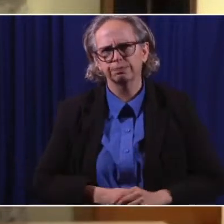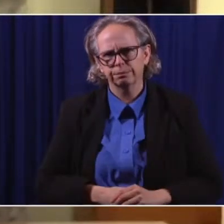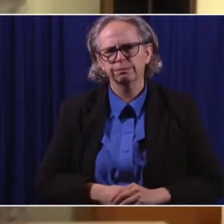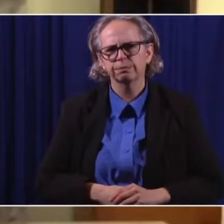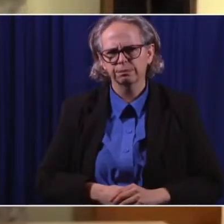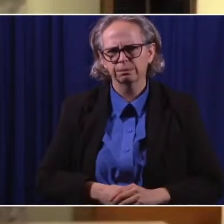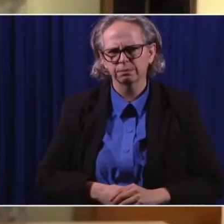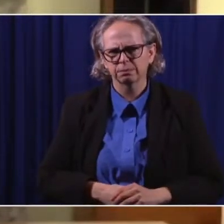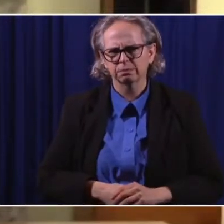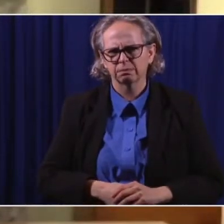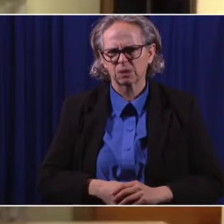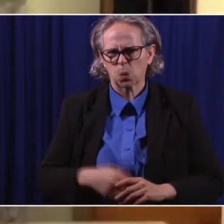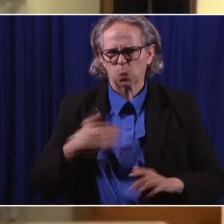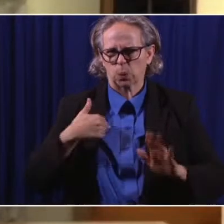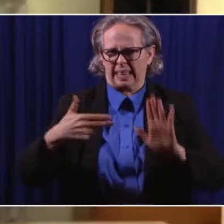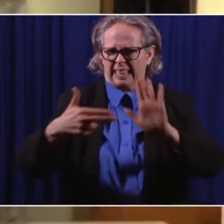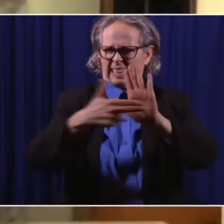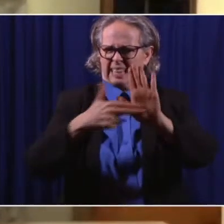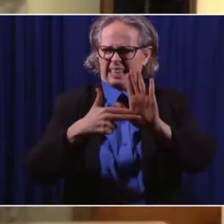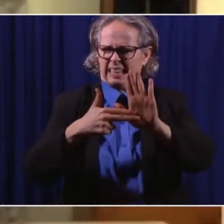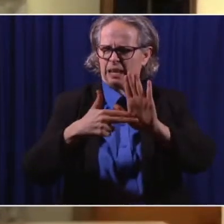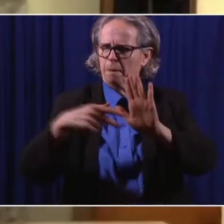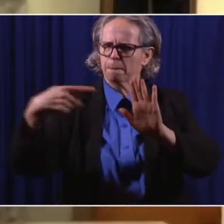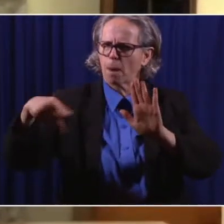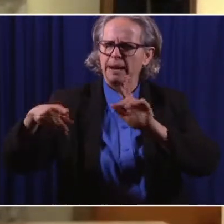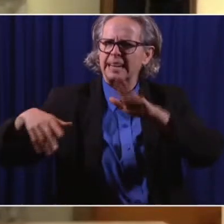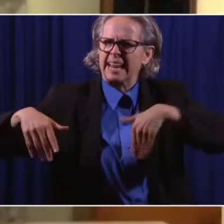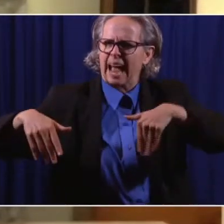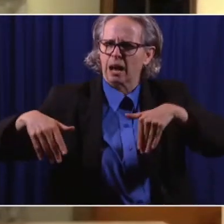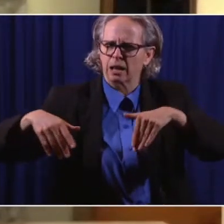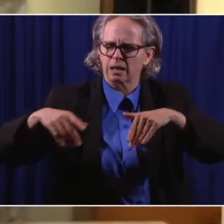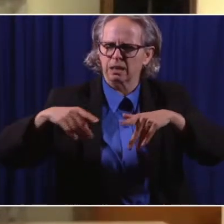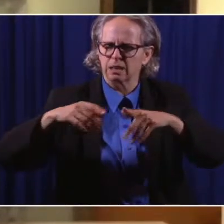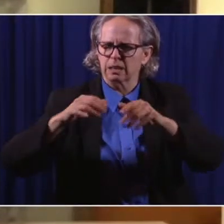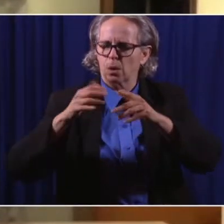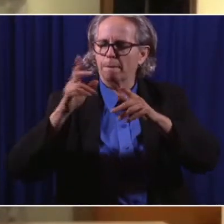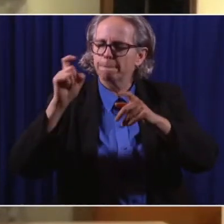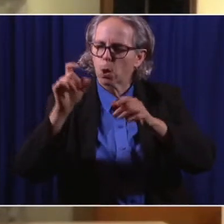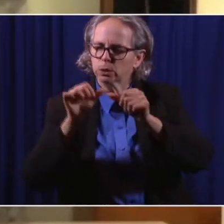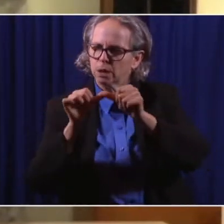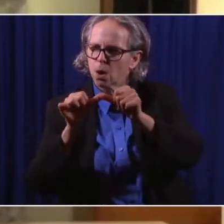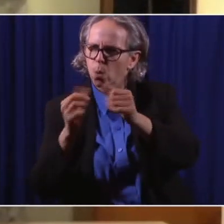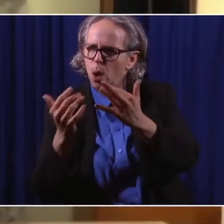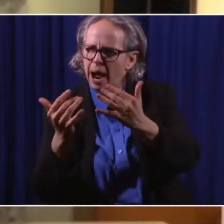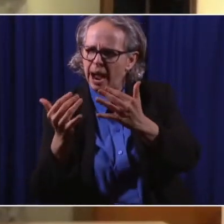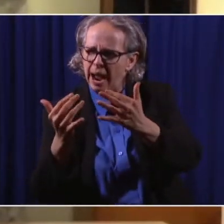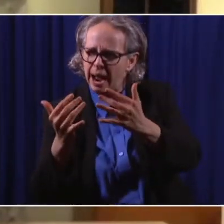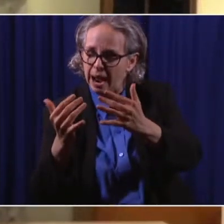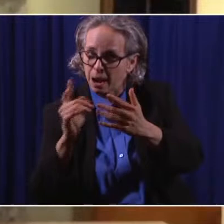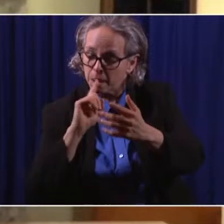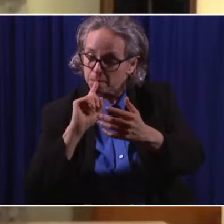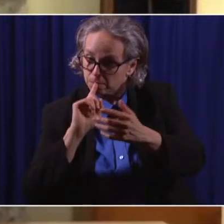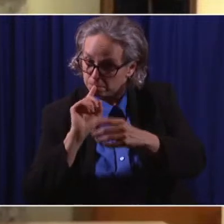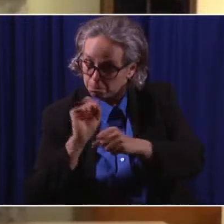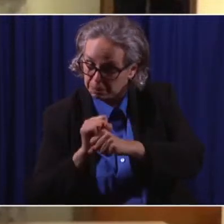purple until they've done it for 2 weeks straight. So we don't know if they're going to turn to purple or not. We'll have to see what